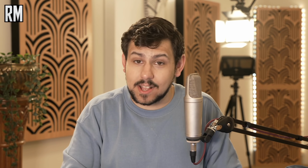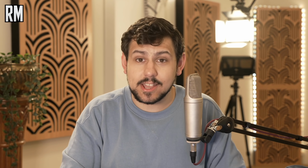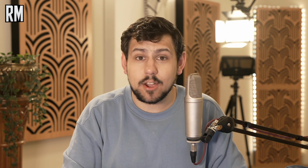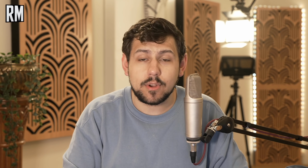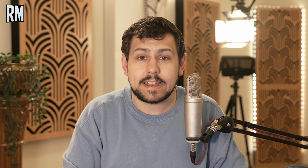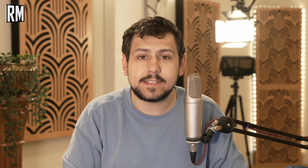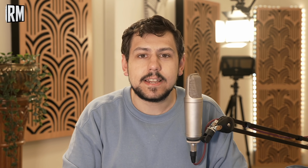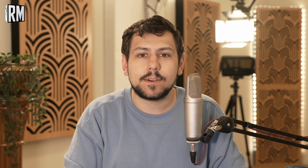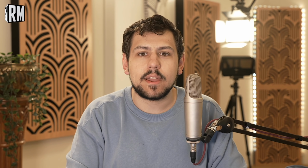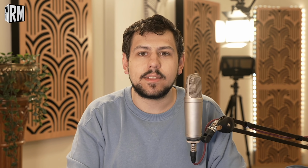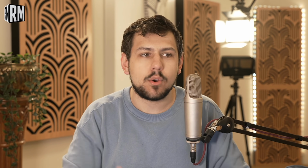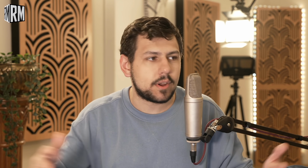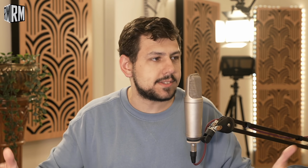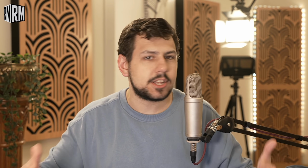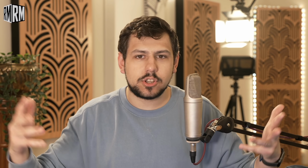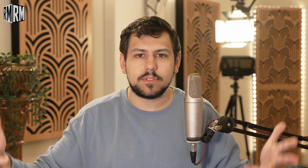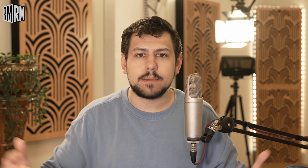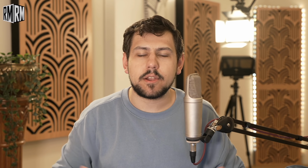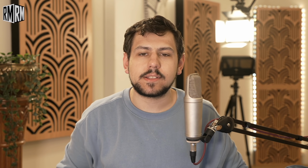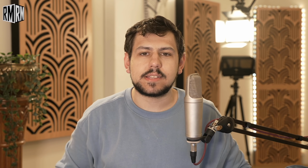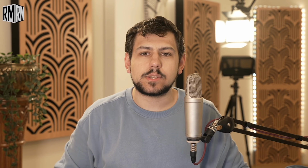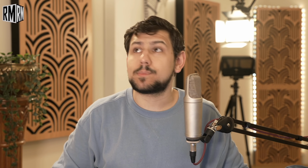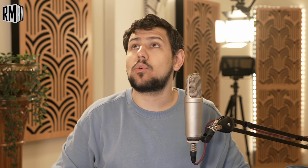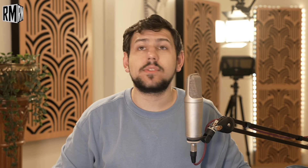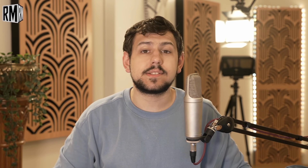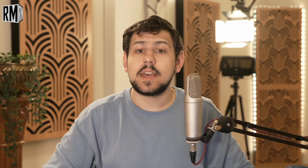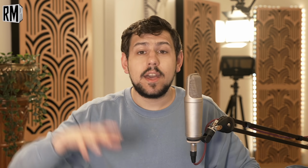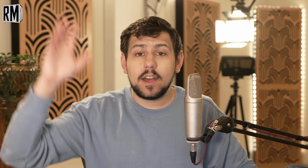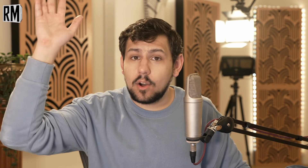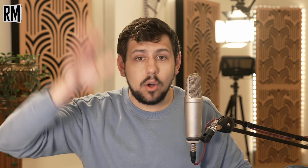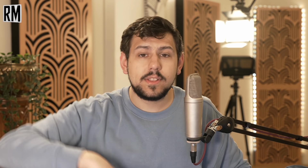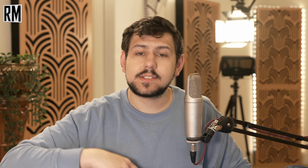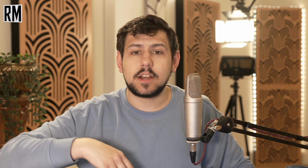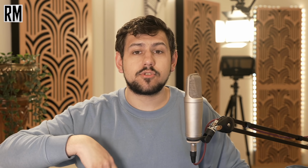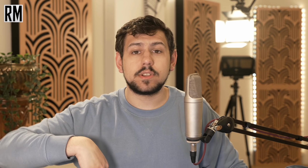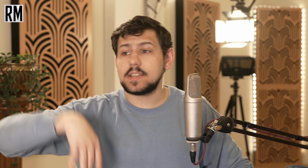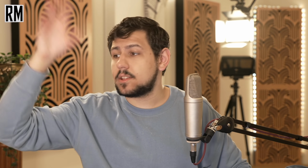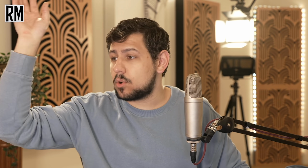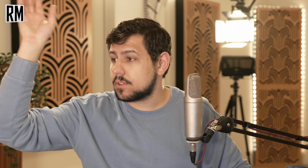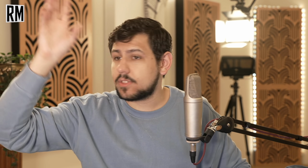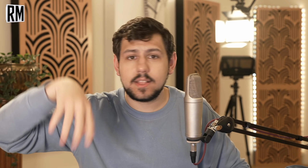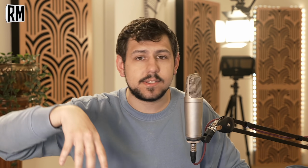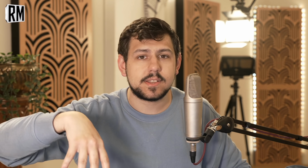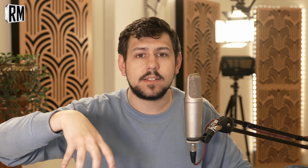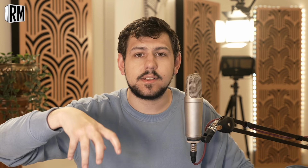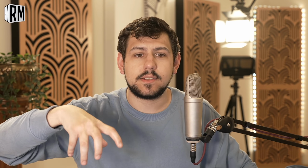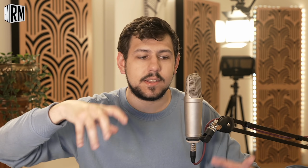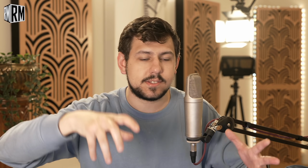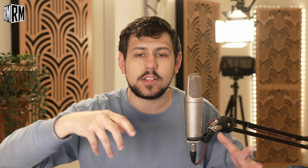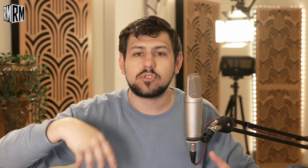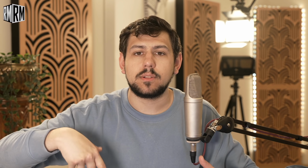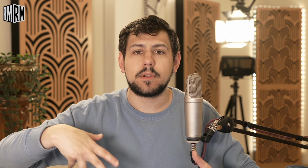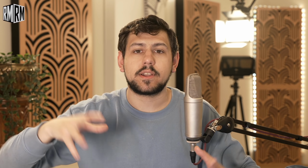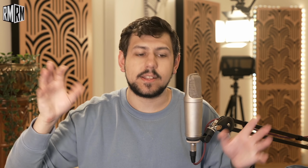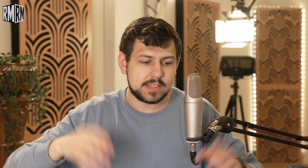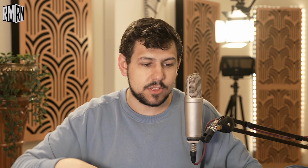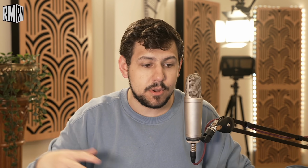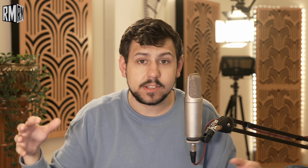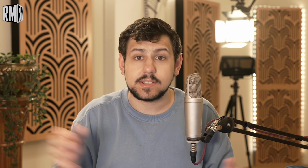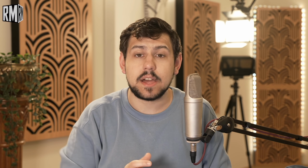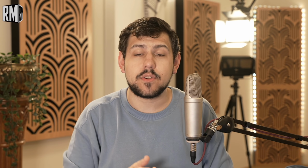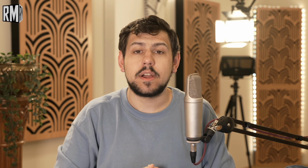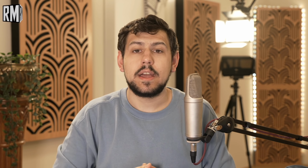it sounds like a great idea, right? The Organization of the American States. We put all these countries in the North, in the in Central America and